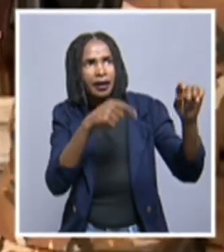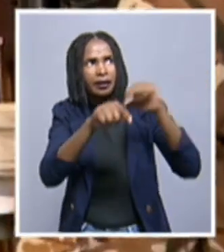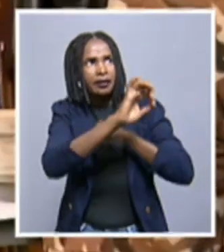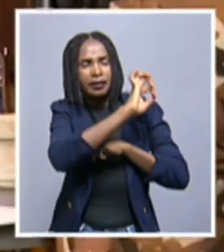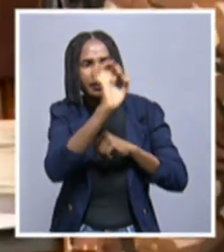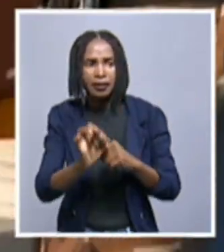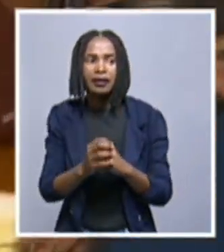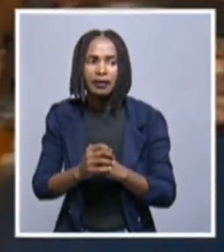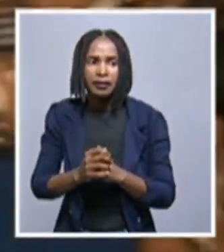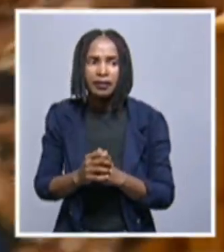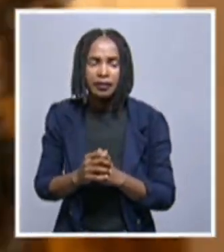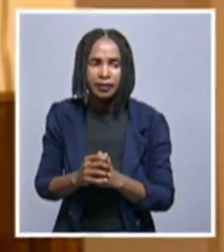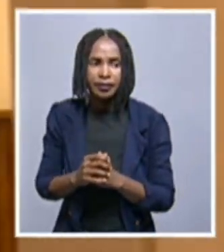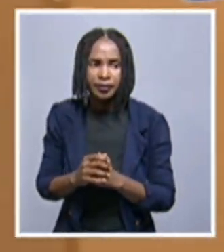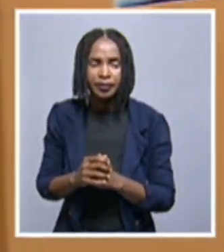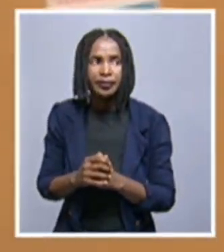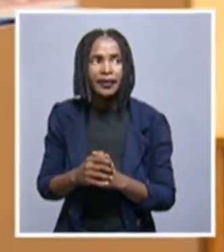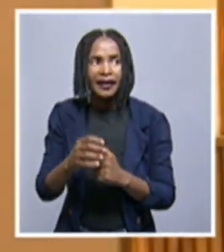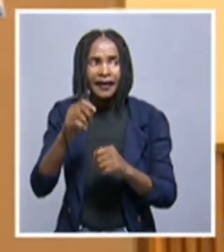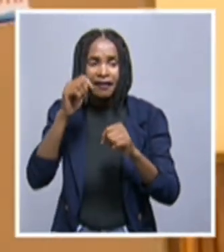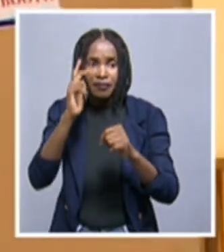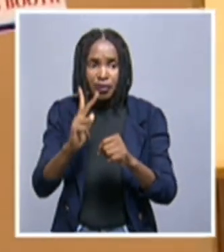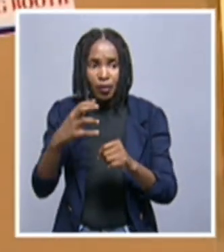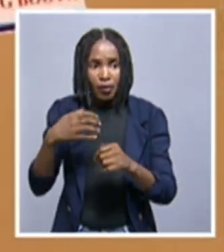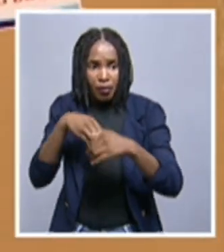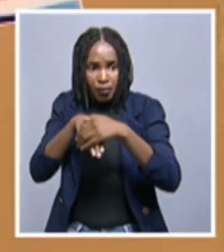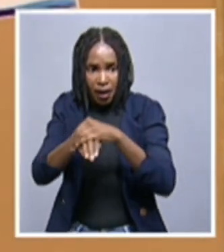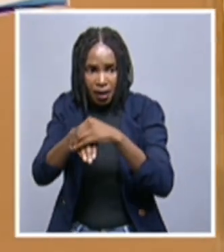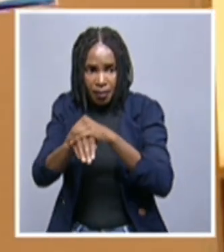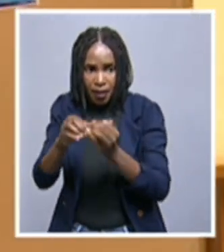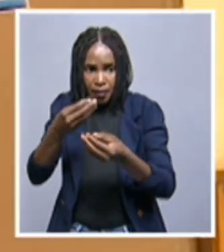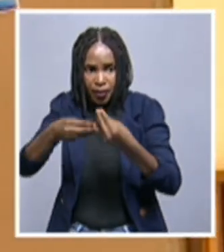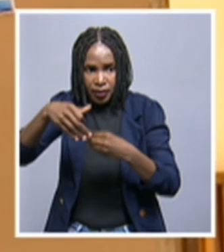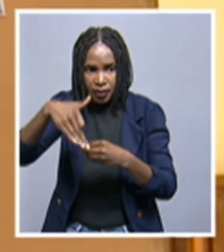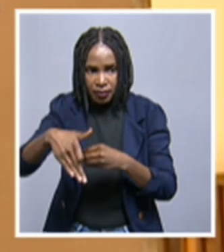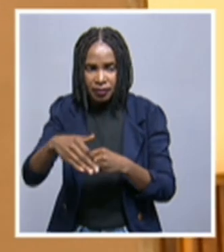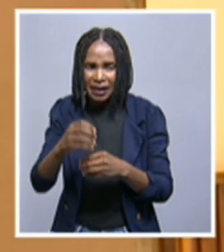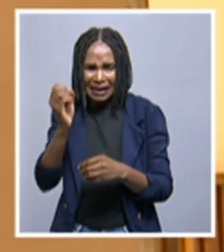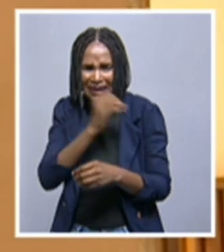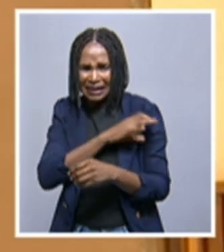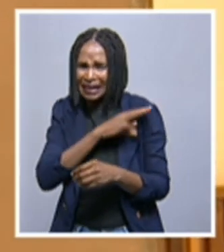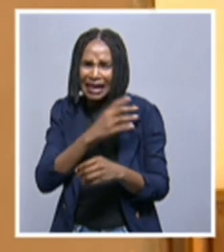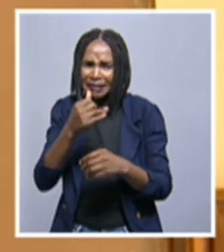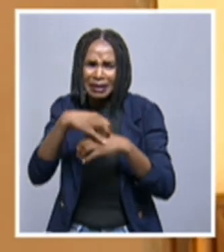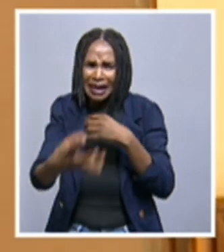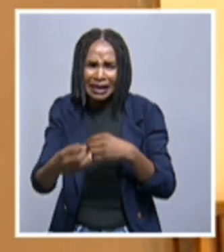could happen to any economy. The moment they start pulling out, of course, then you see the stock markets and